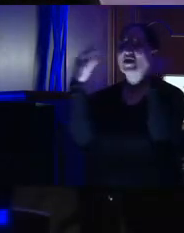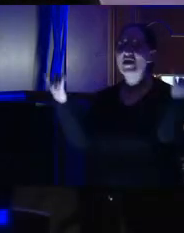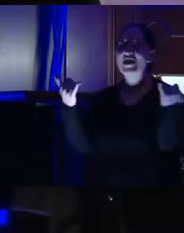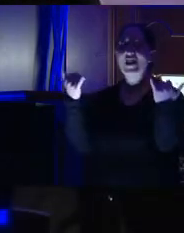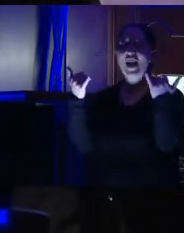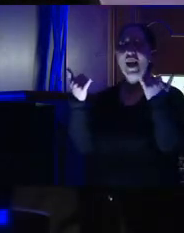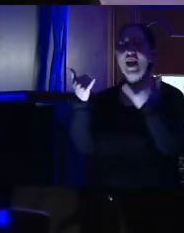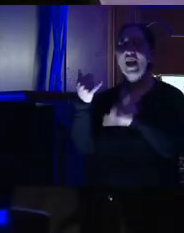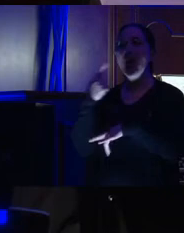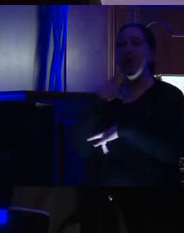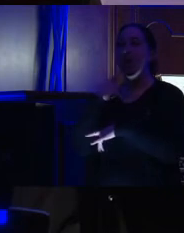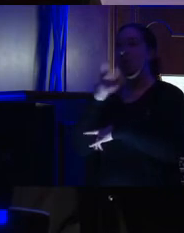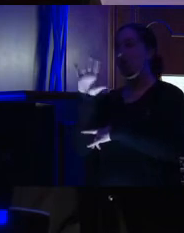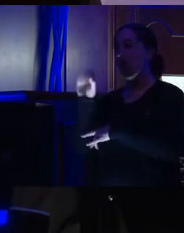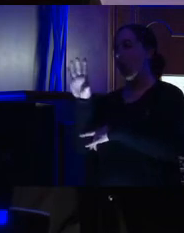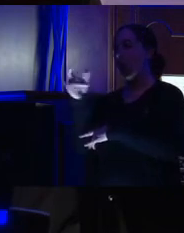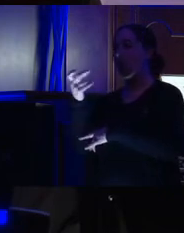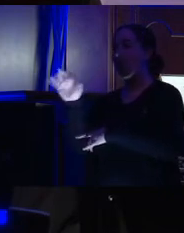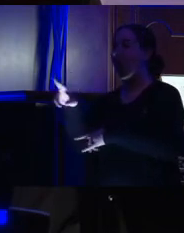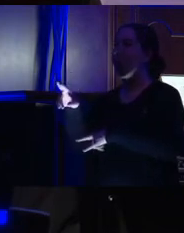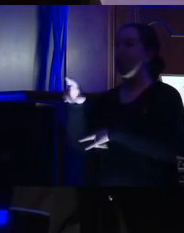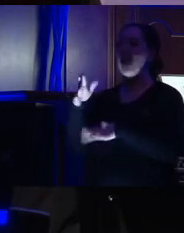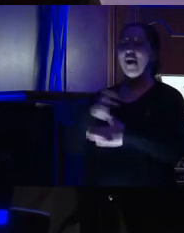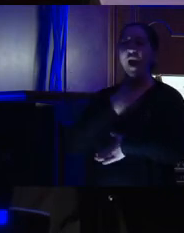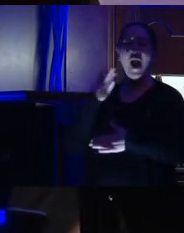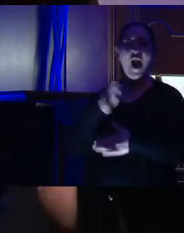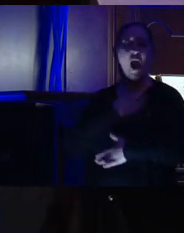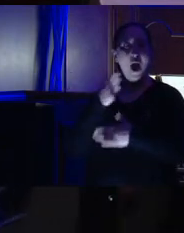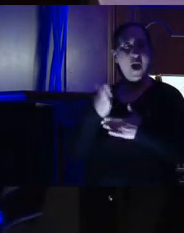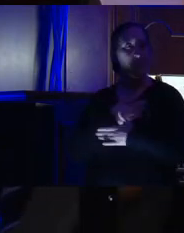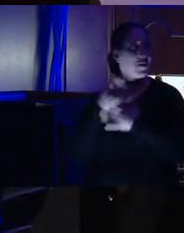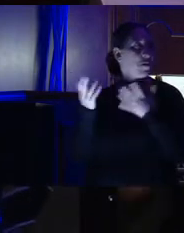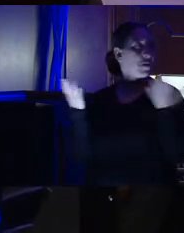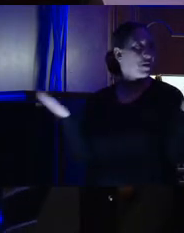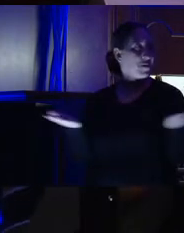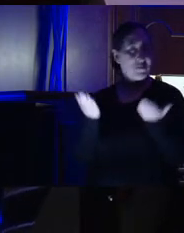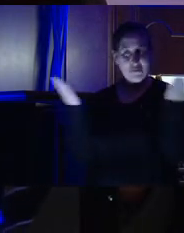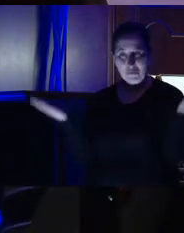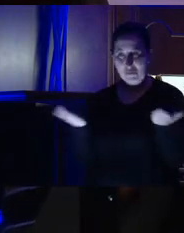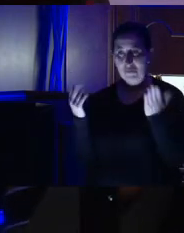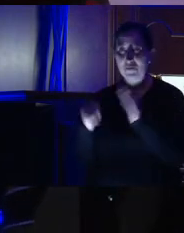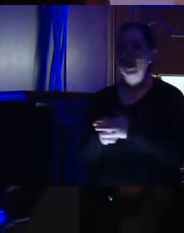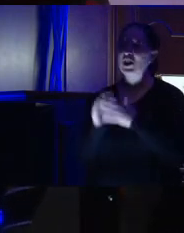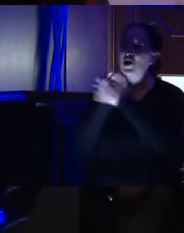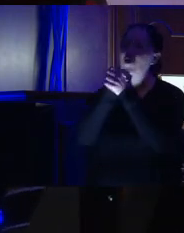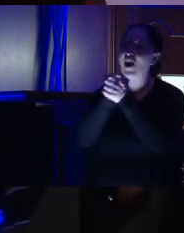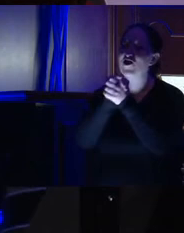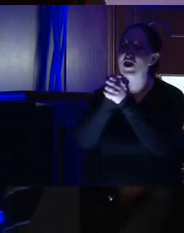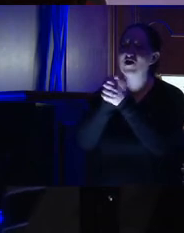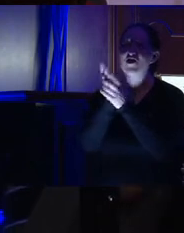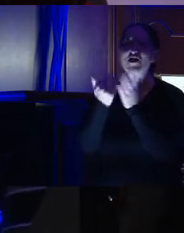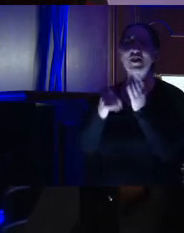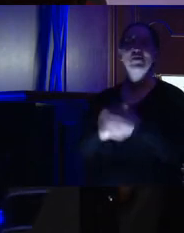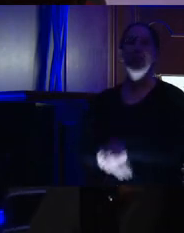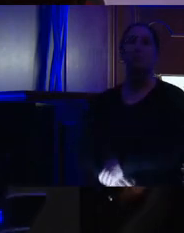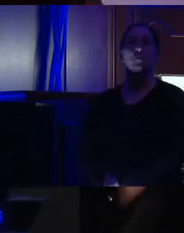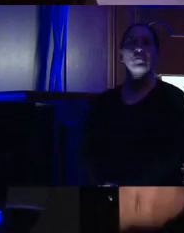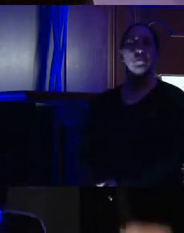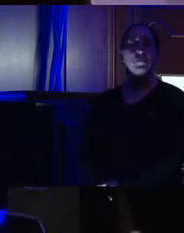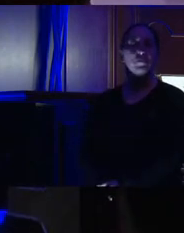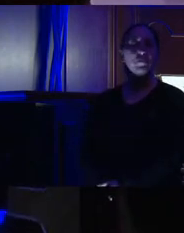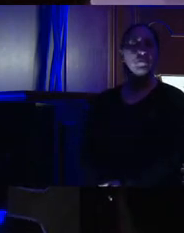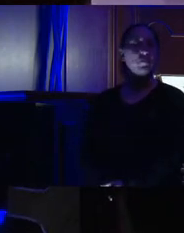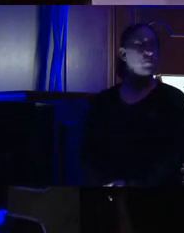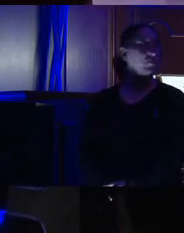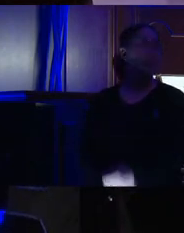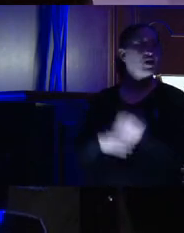and I co-chaired that, and we couldn't be happier with the result, could we? So congratulations again, President Ono.